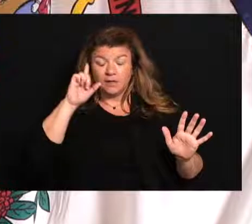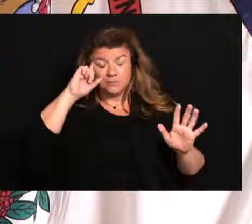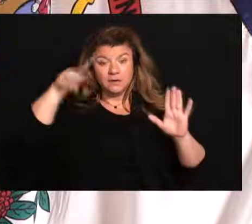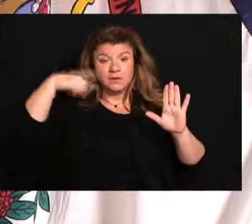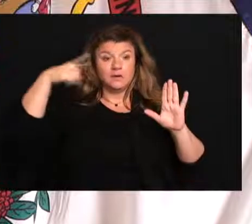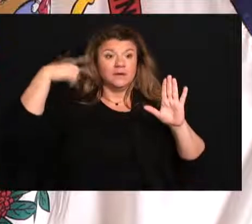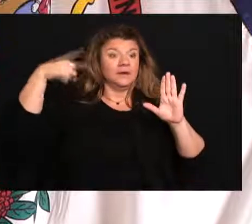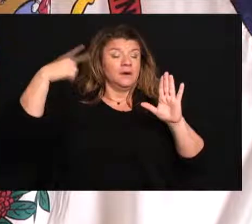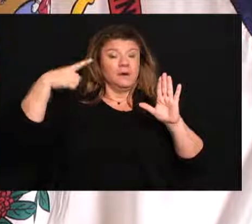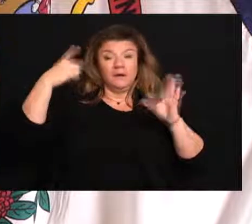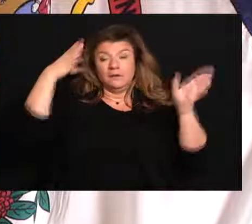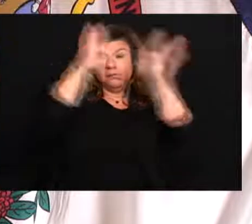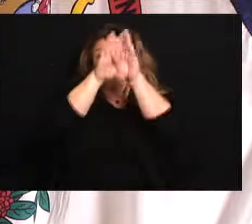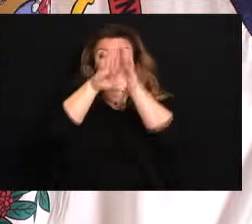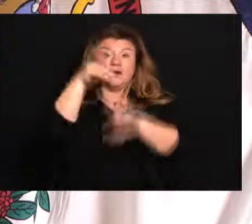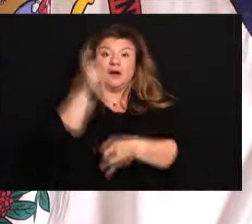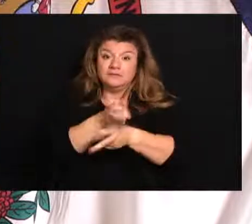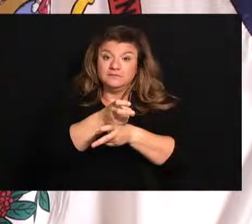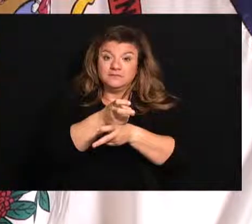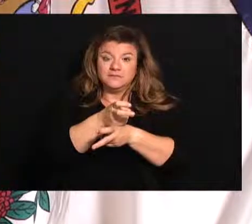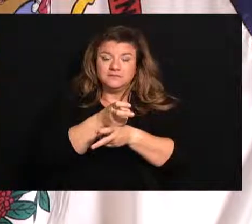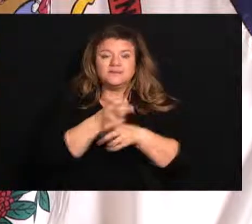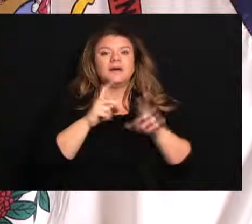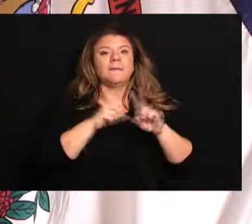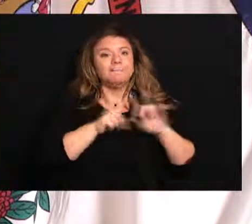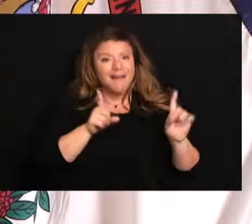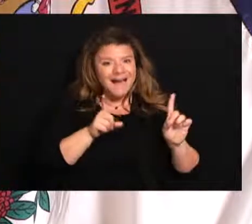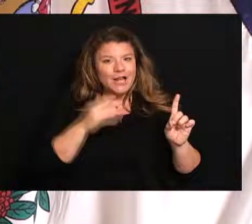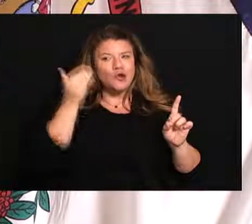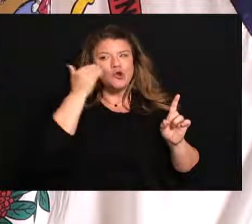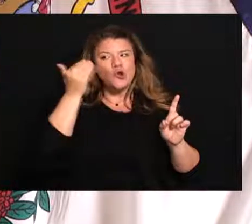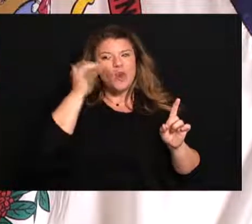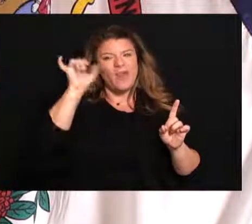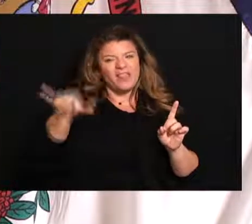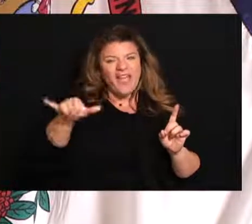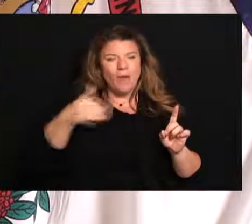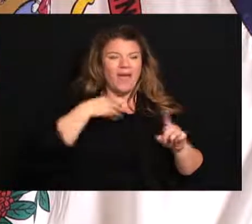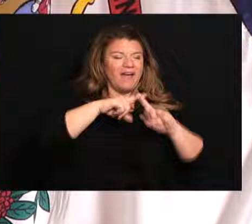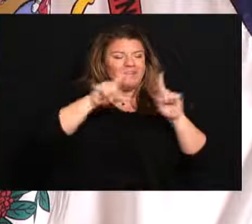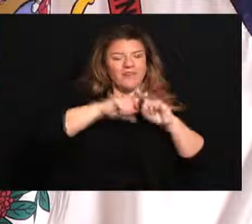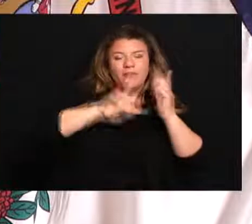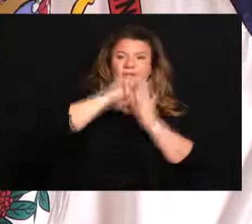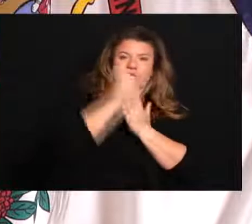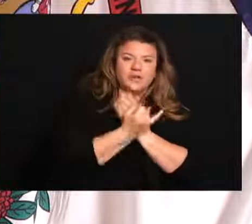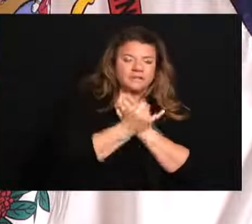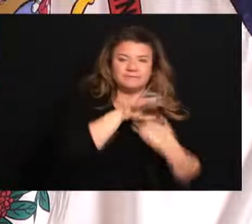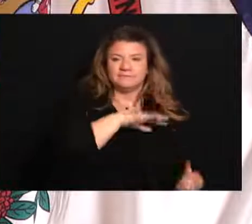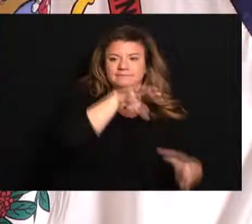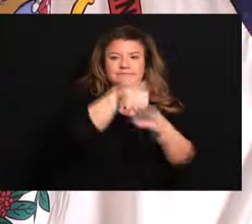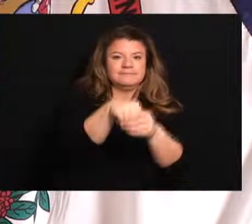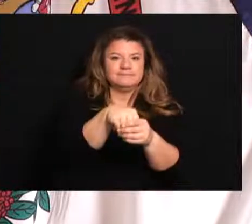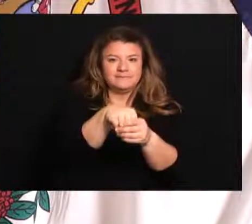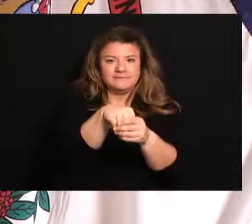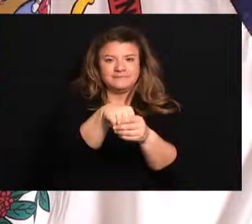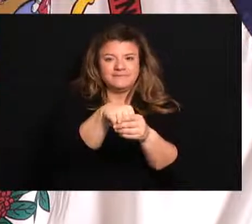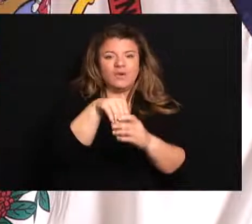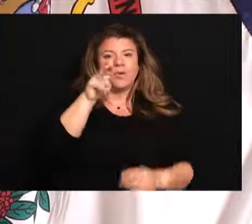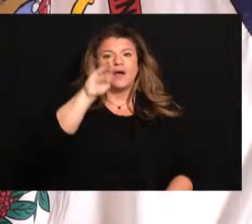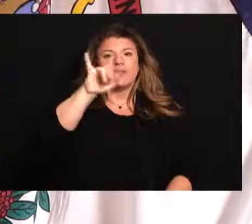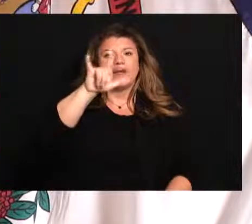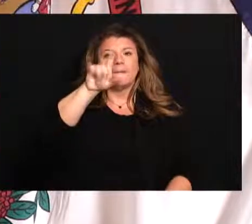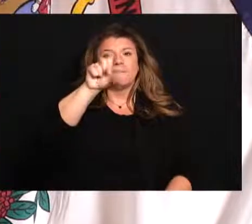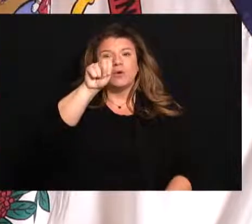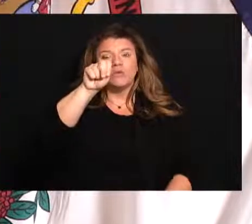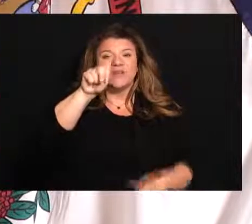it just shuts you down. But with all of that, there's projects going on, whether it be the Milton flood wall